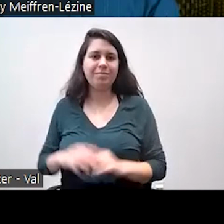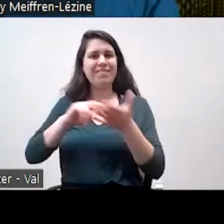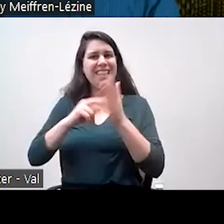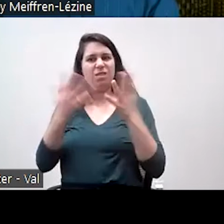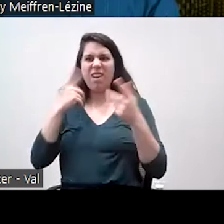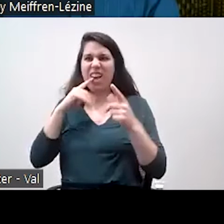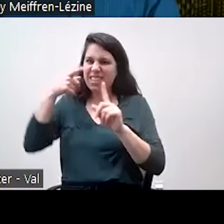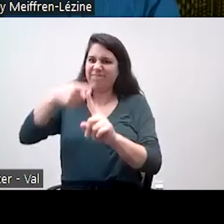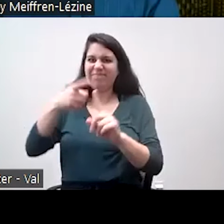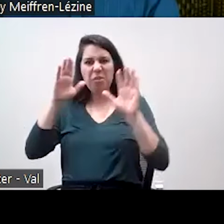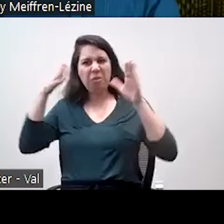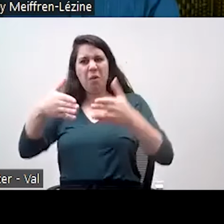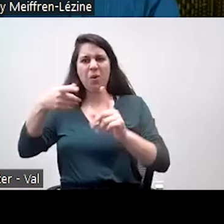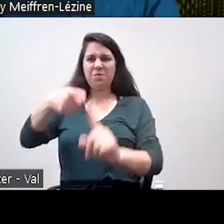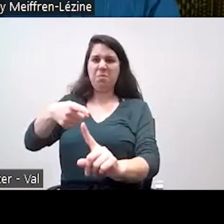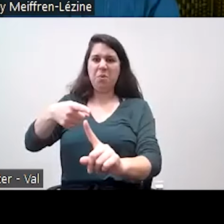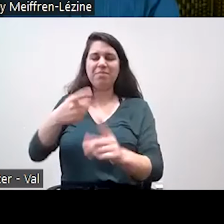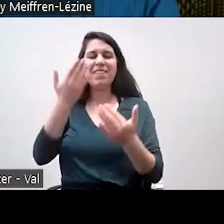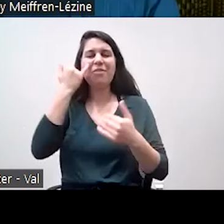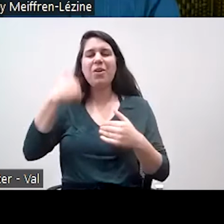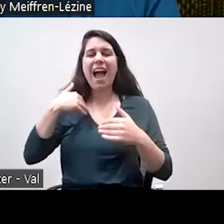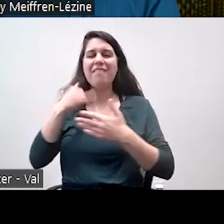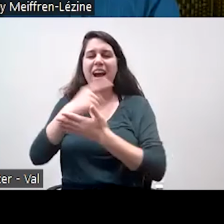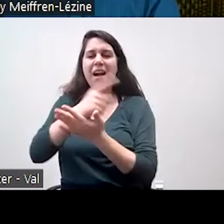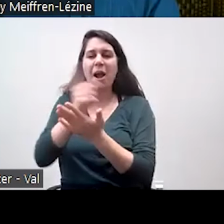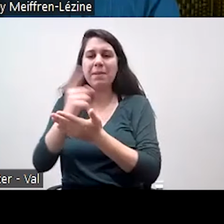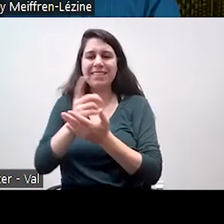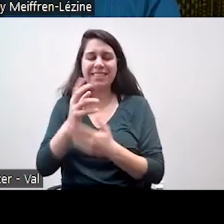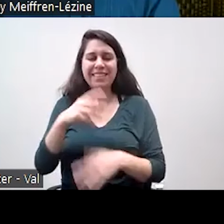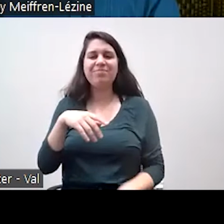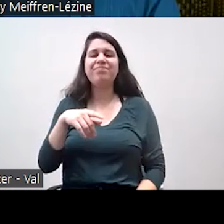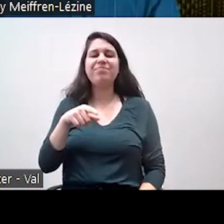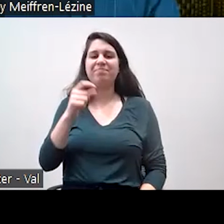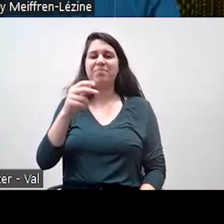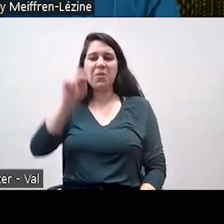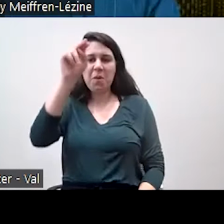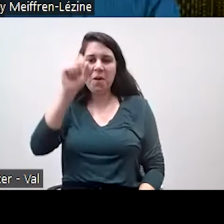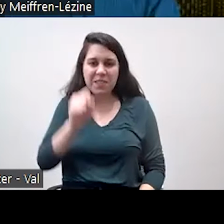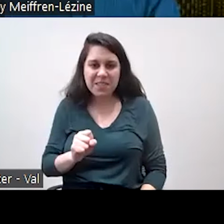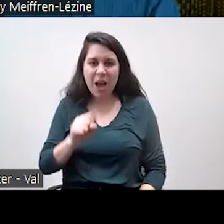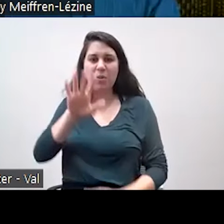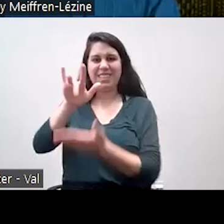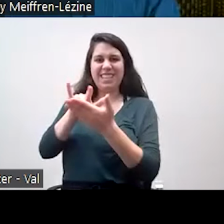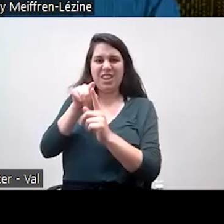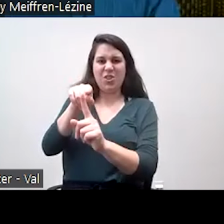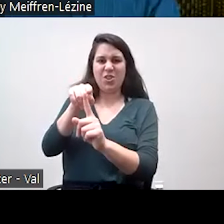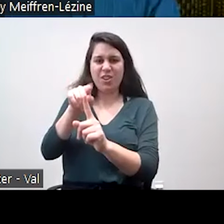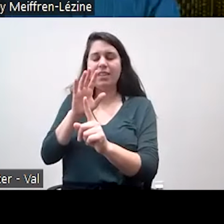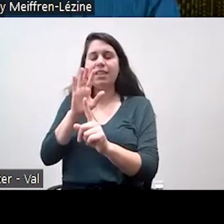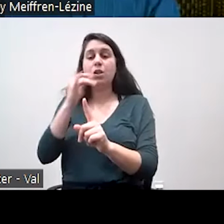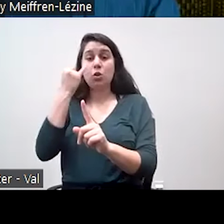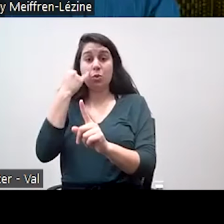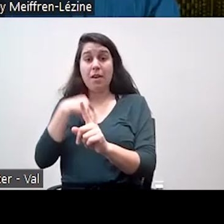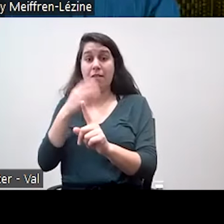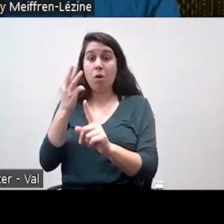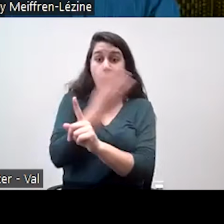like a compass and suicide is here at the south, there's lots of possible ways to not be suicidal if you're going west,